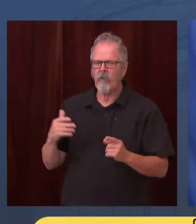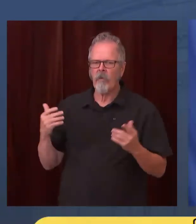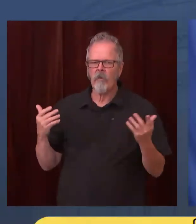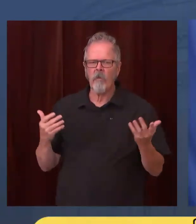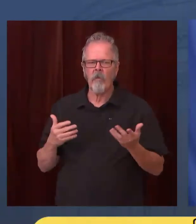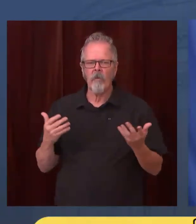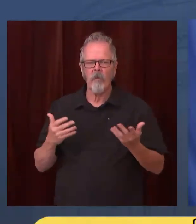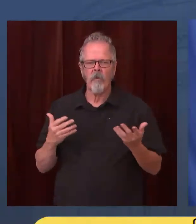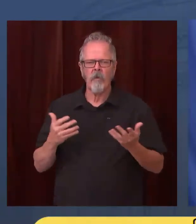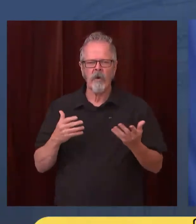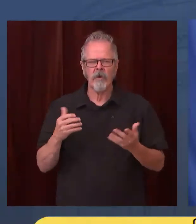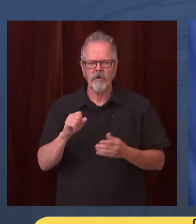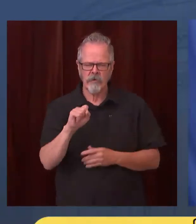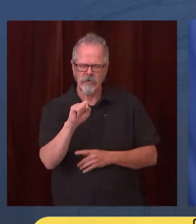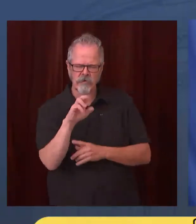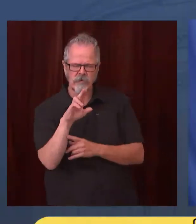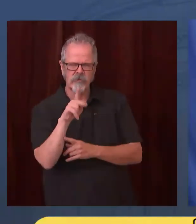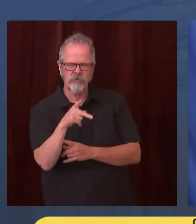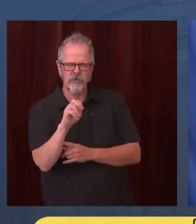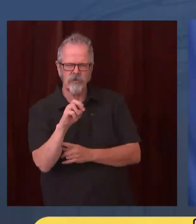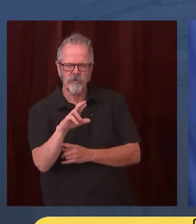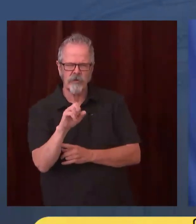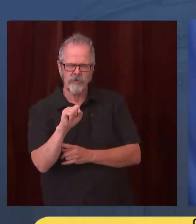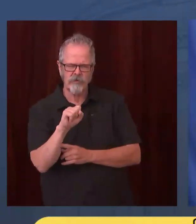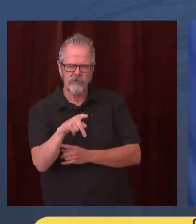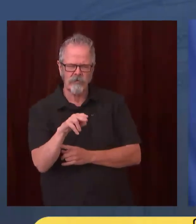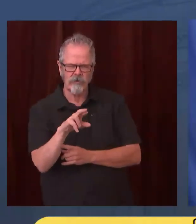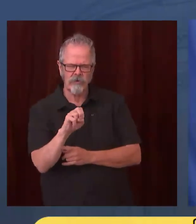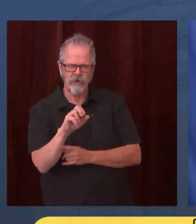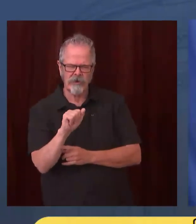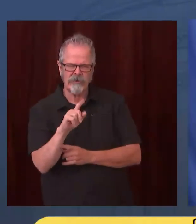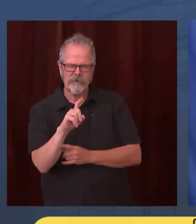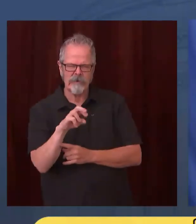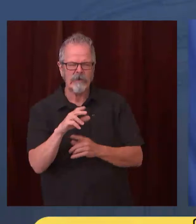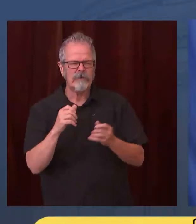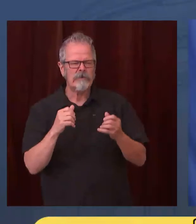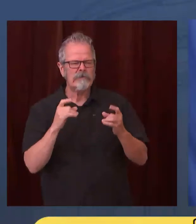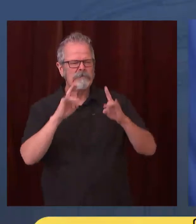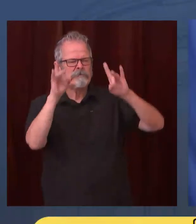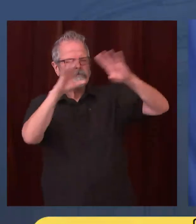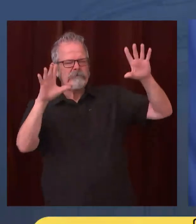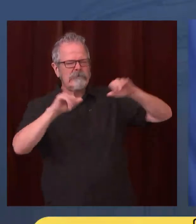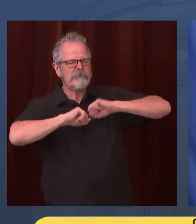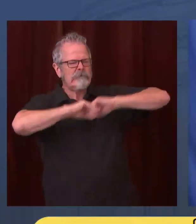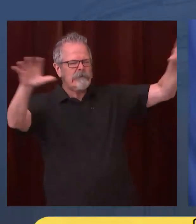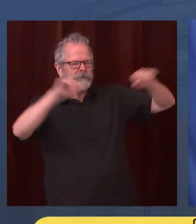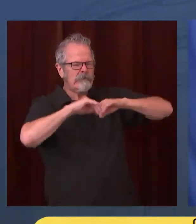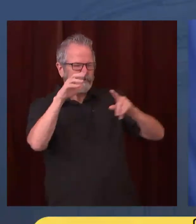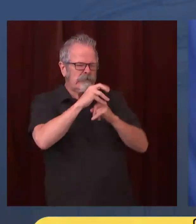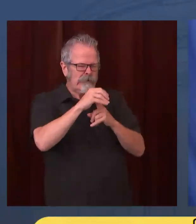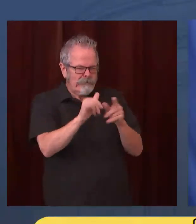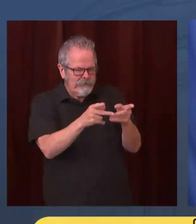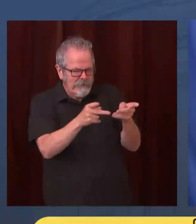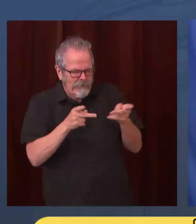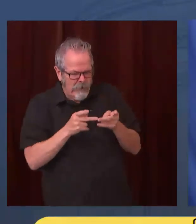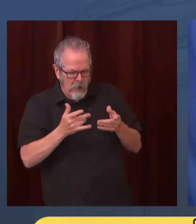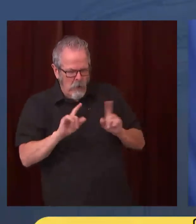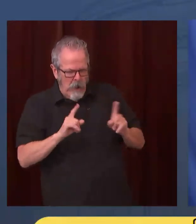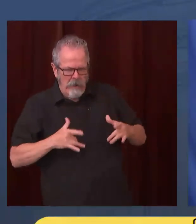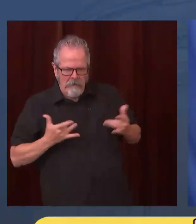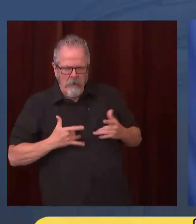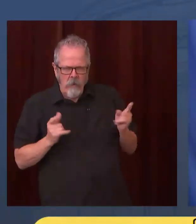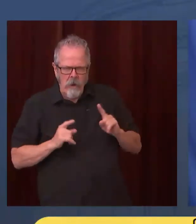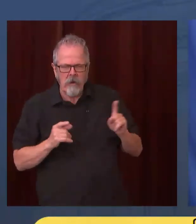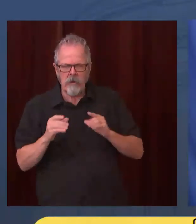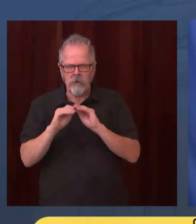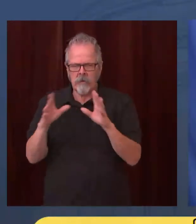get that information for you. But really what we're defining a super spreader event are events that are a mass of people that come together, and certainly that mass of